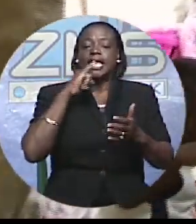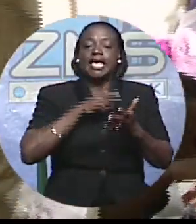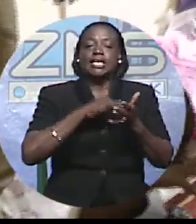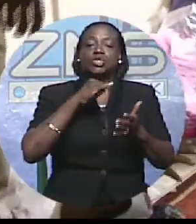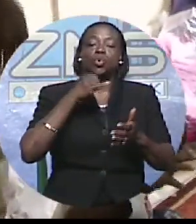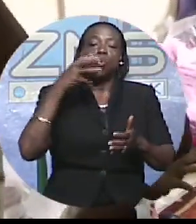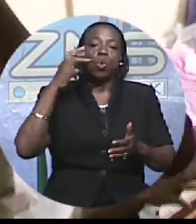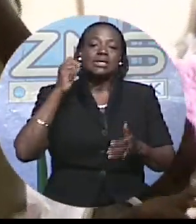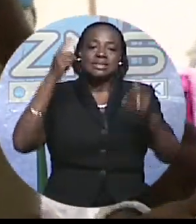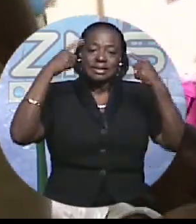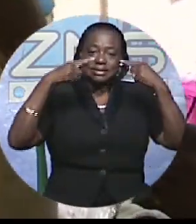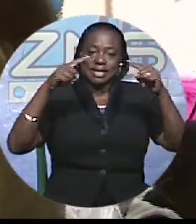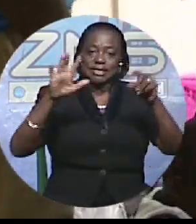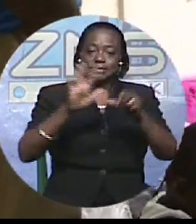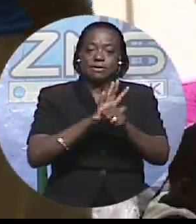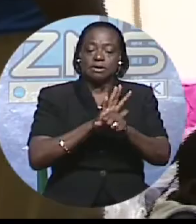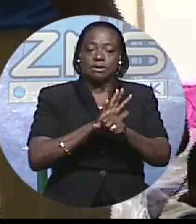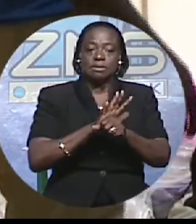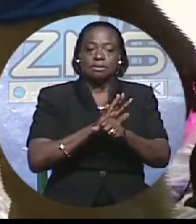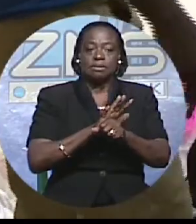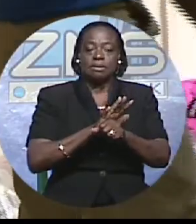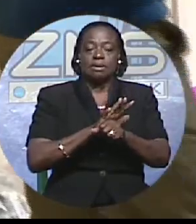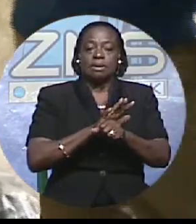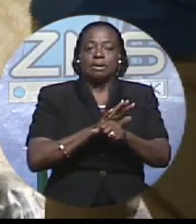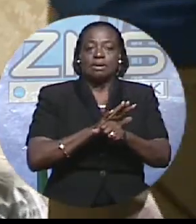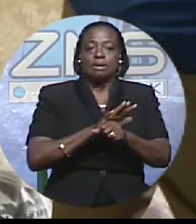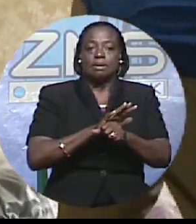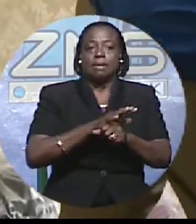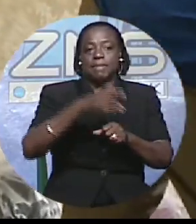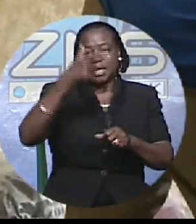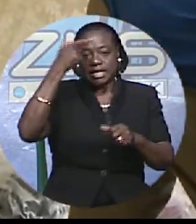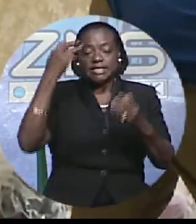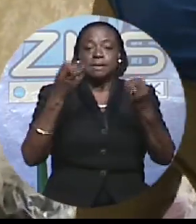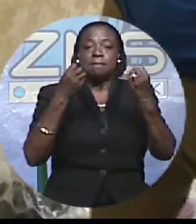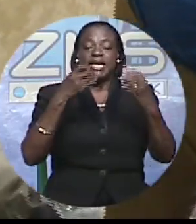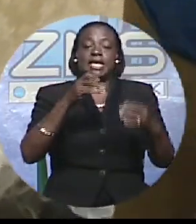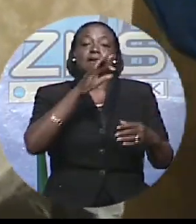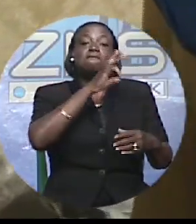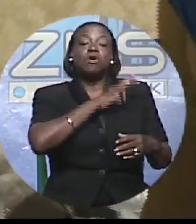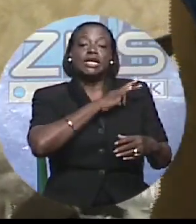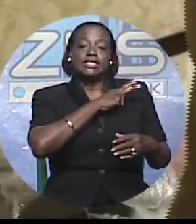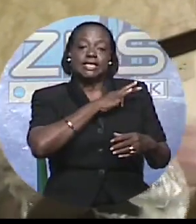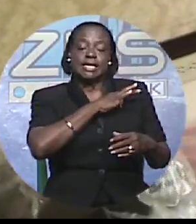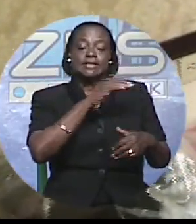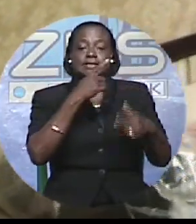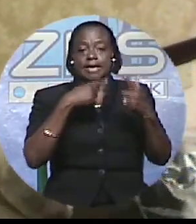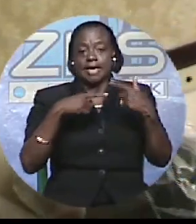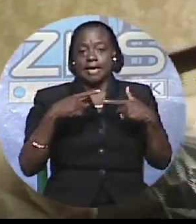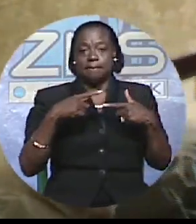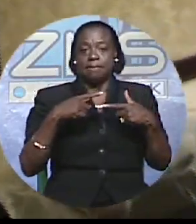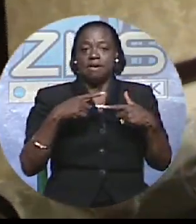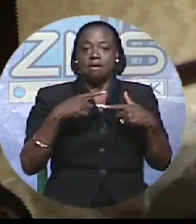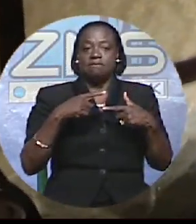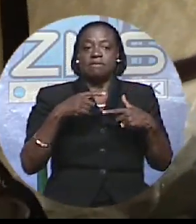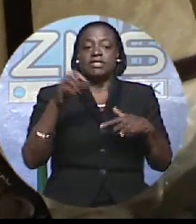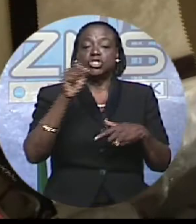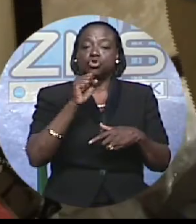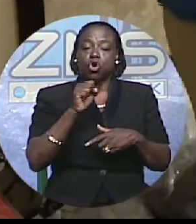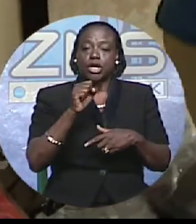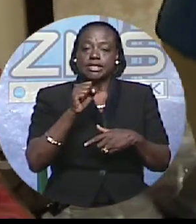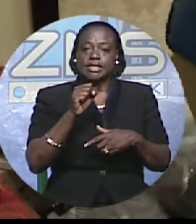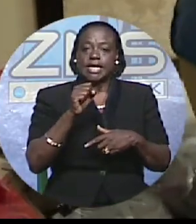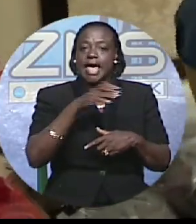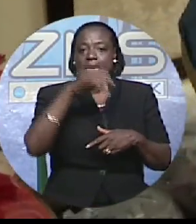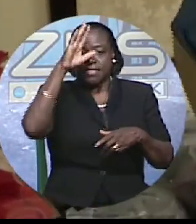the overwhelming support from the community, but also volunteers like the ladies from the Row Upsilon chapter of Zeta Phi Beta Sorority Incorporated and